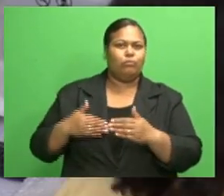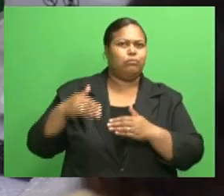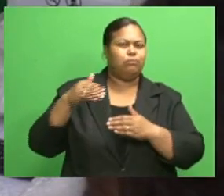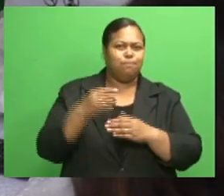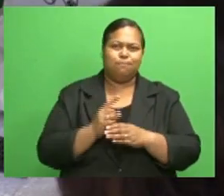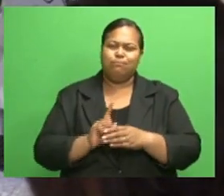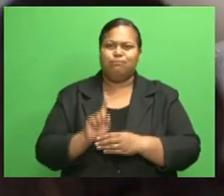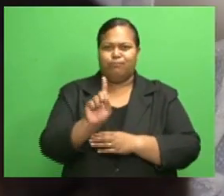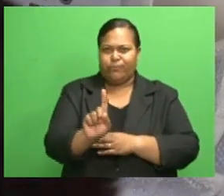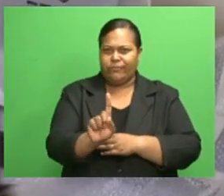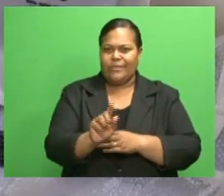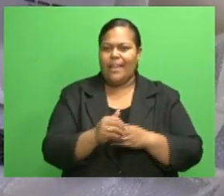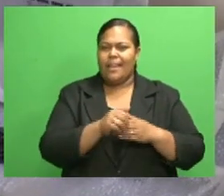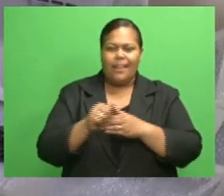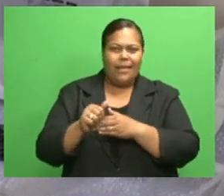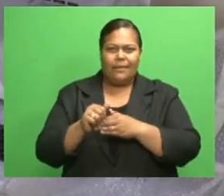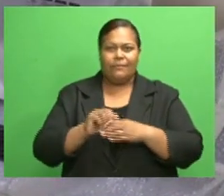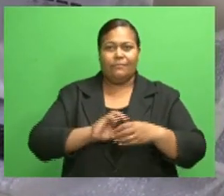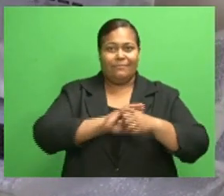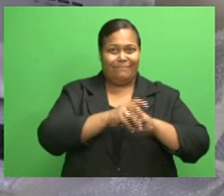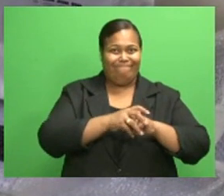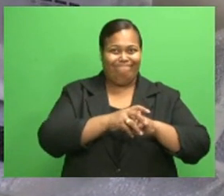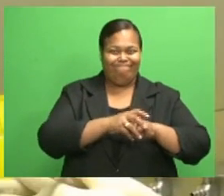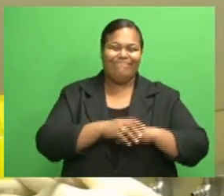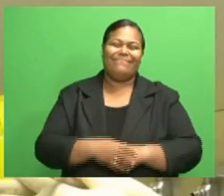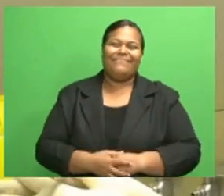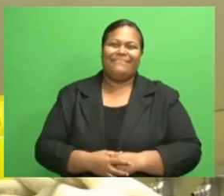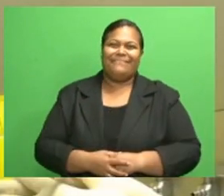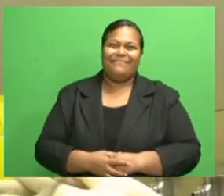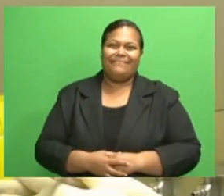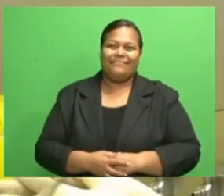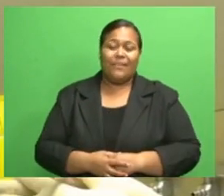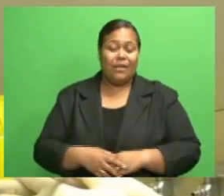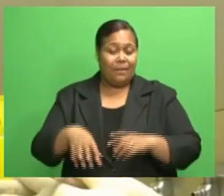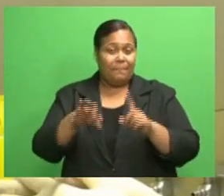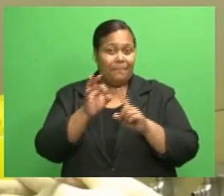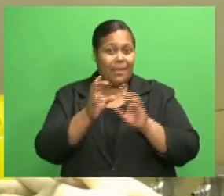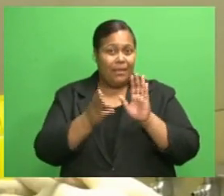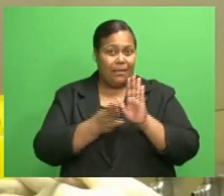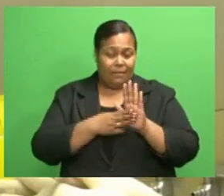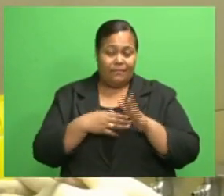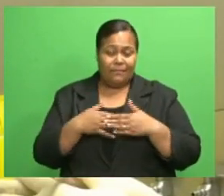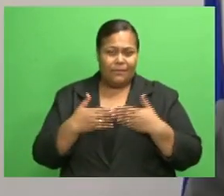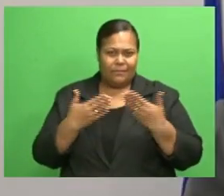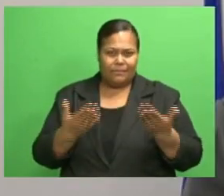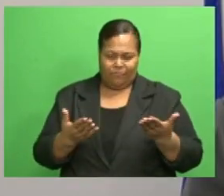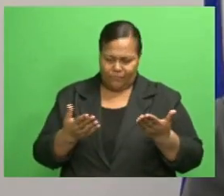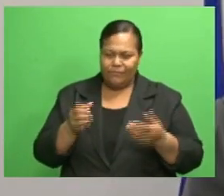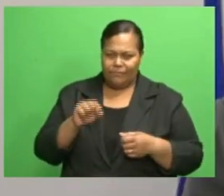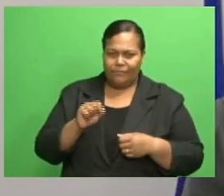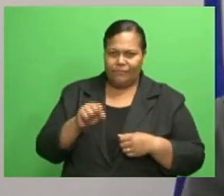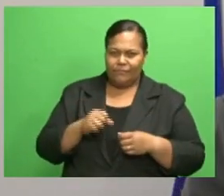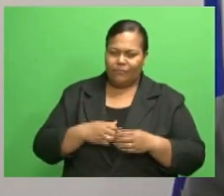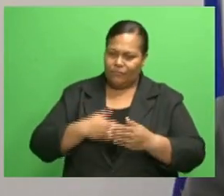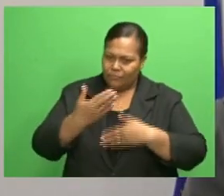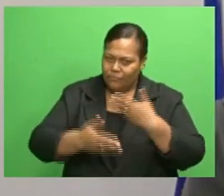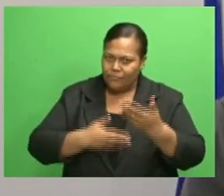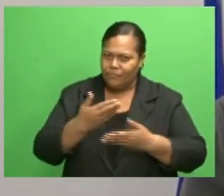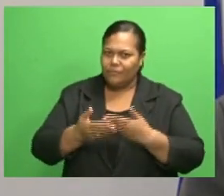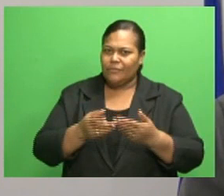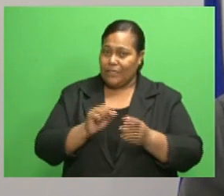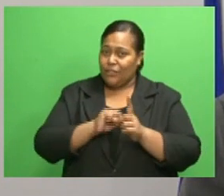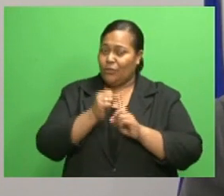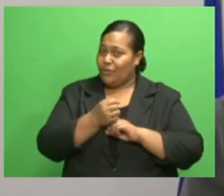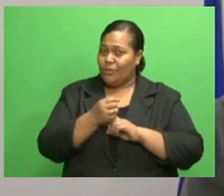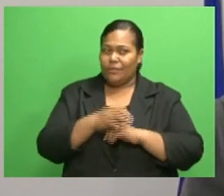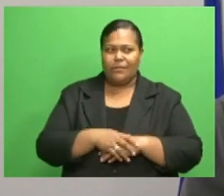against COVID-19. He adds the Prime Minister has described the current situation well. He doesn't want to use the words